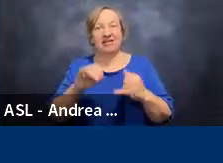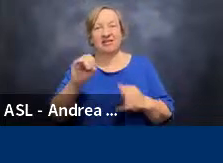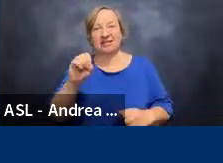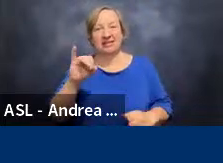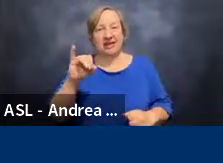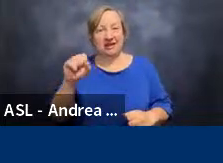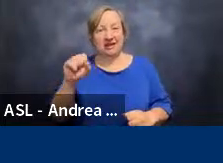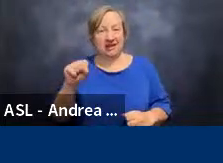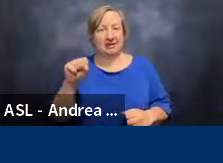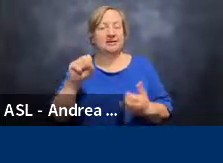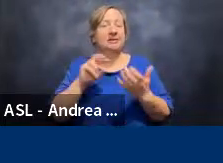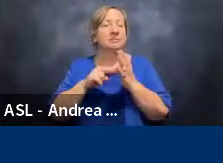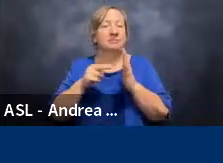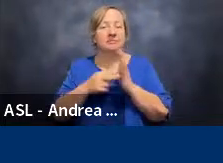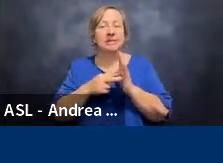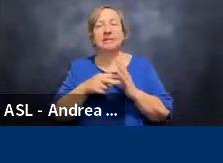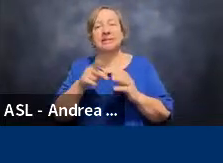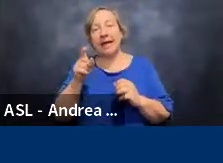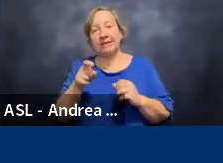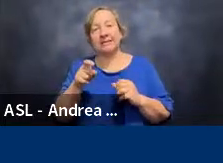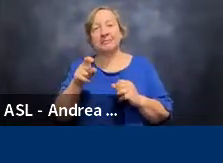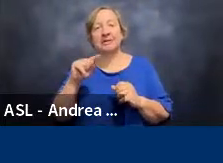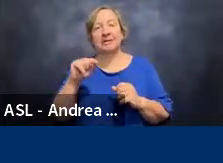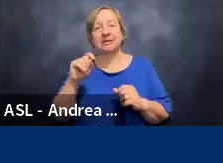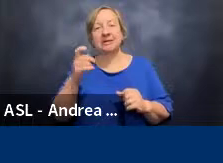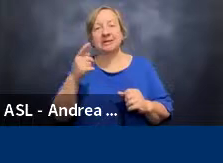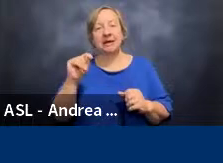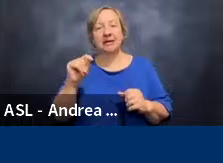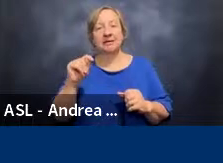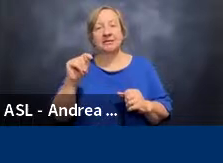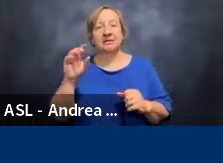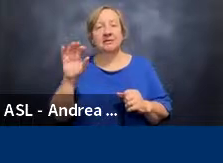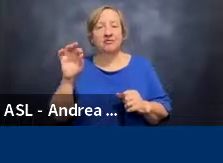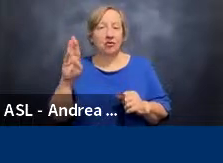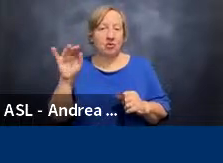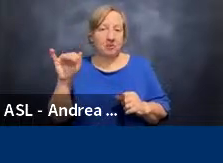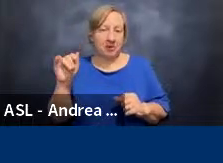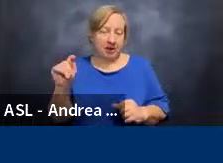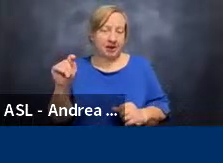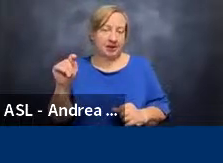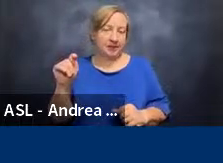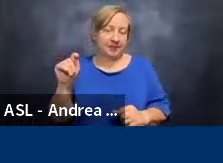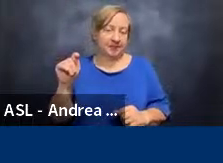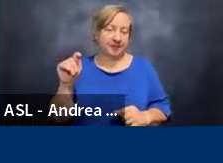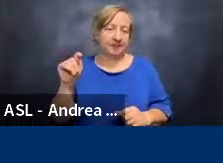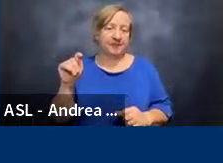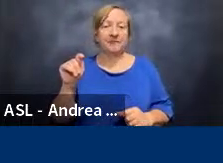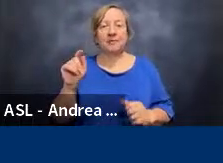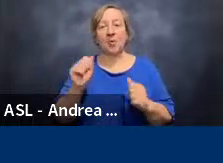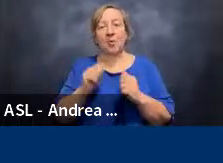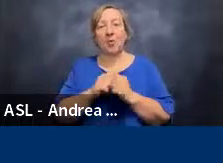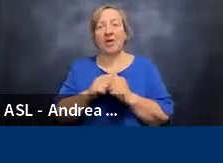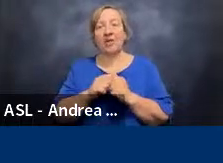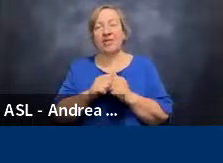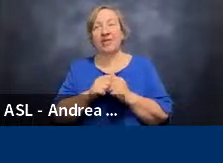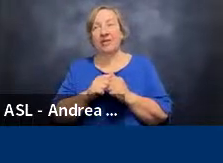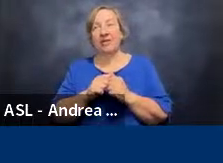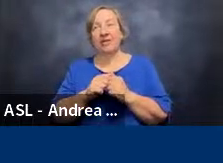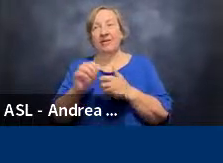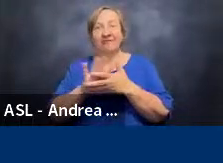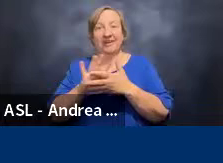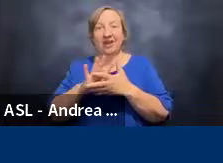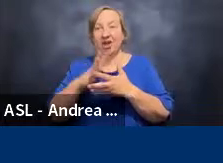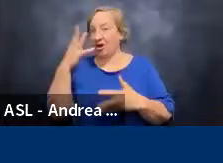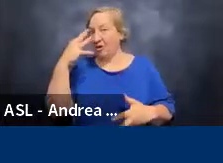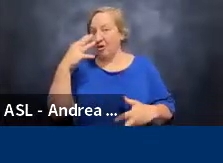so ultimately, it has to be in a text format. And so with a video, we can't really put